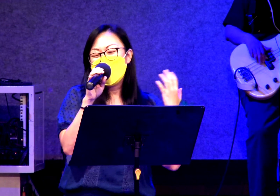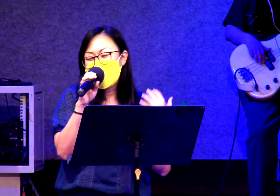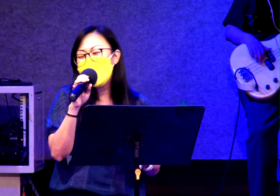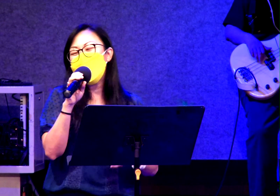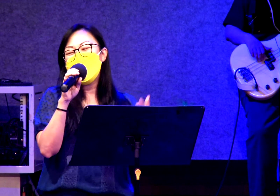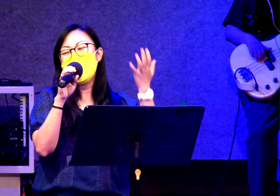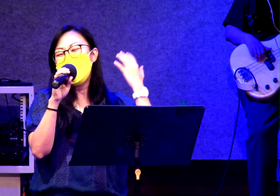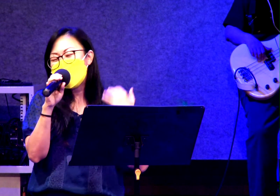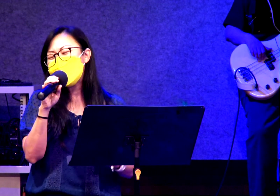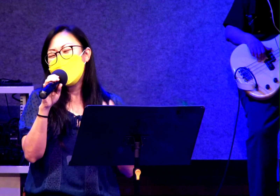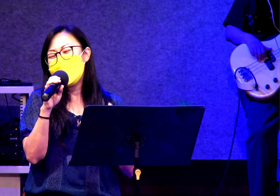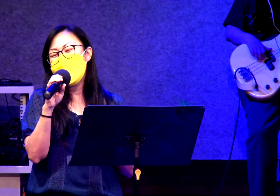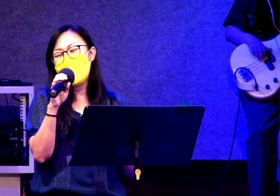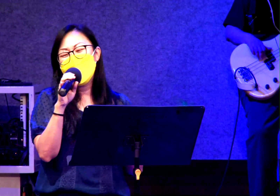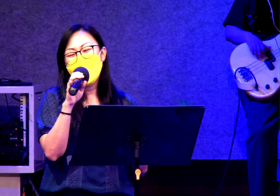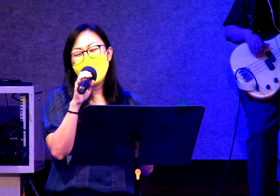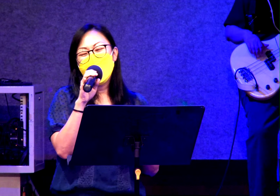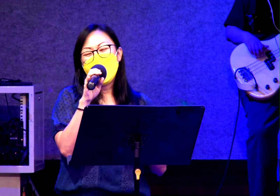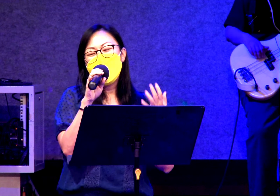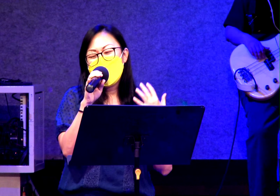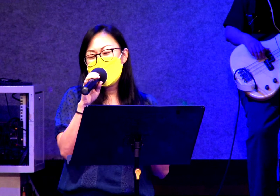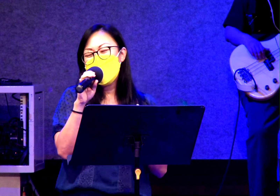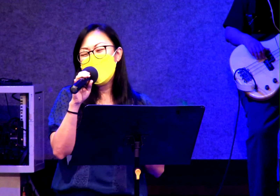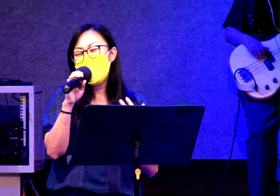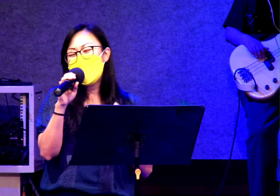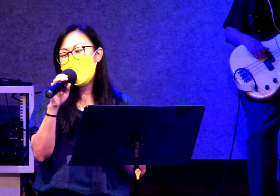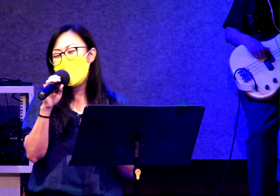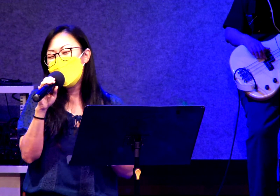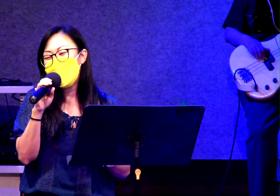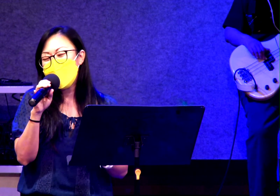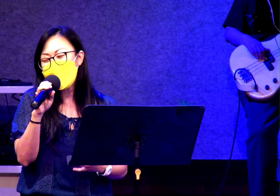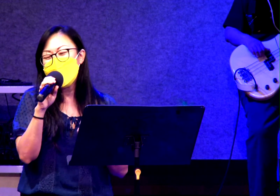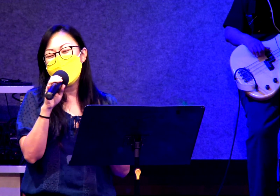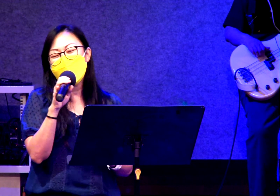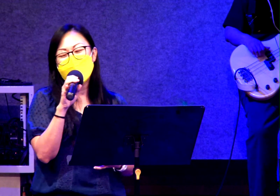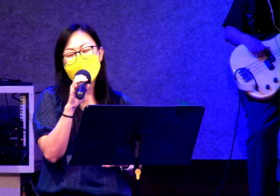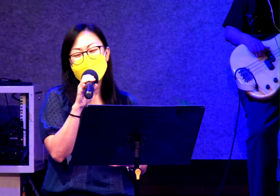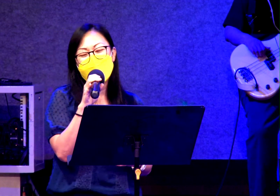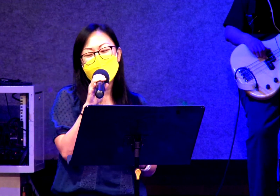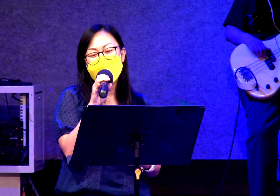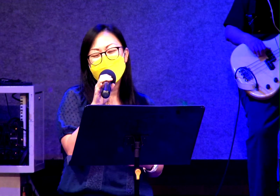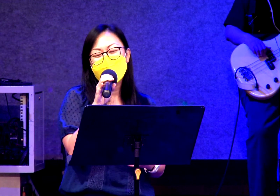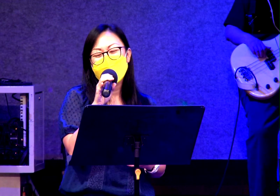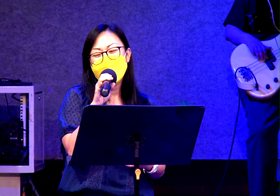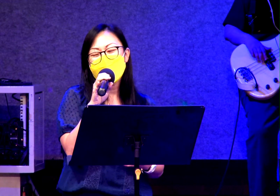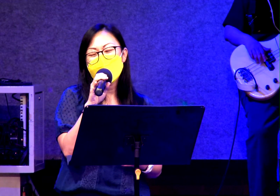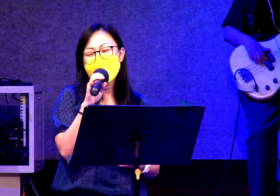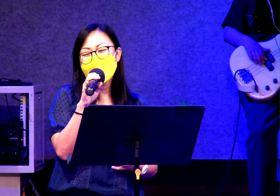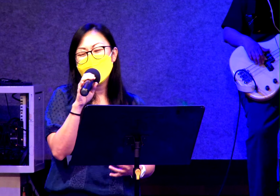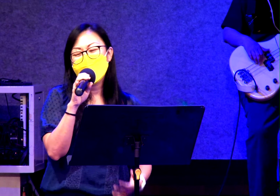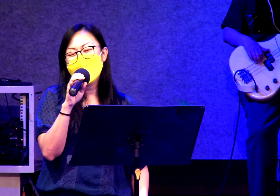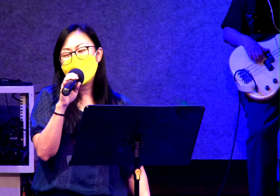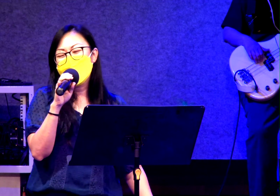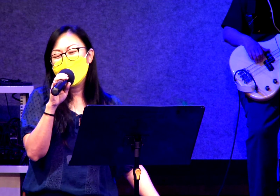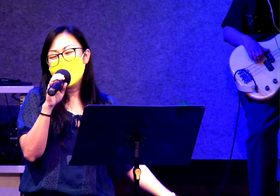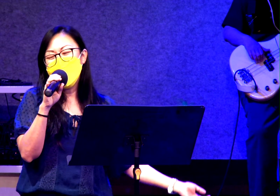So come, church, let's take time and listen to what He wants to speak to us this morning.